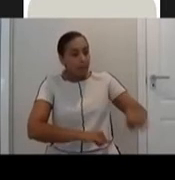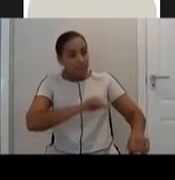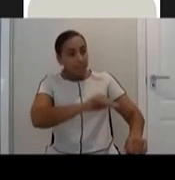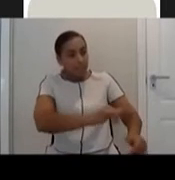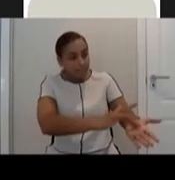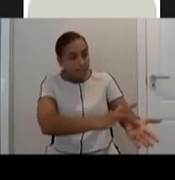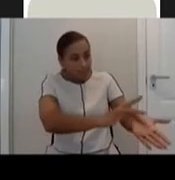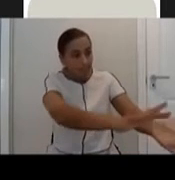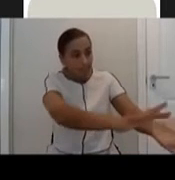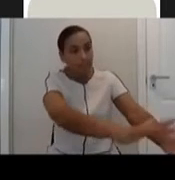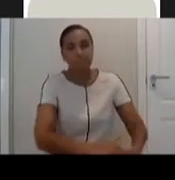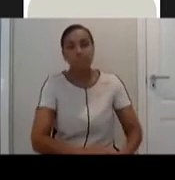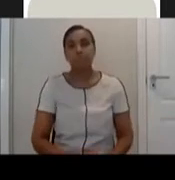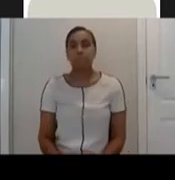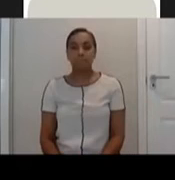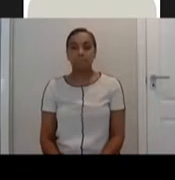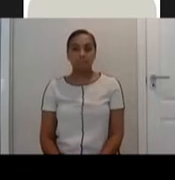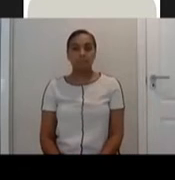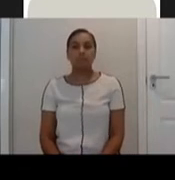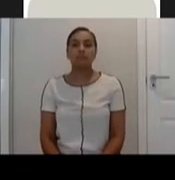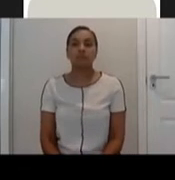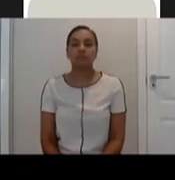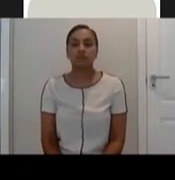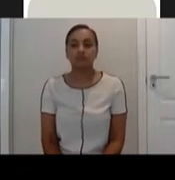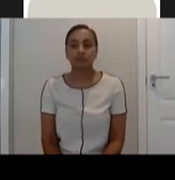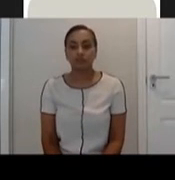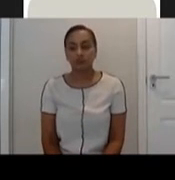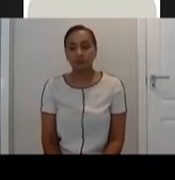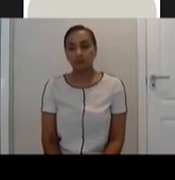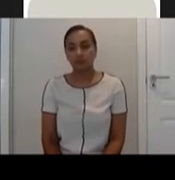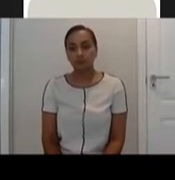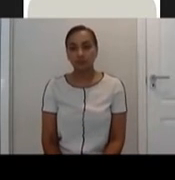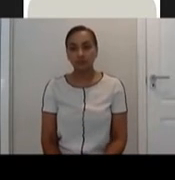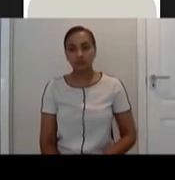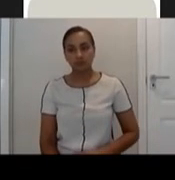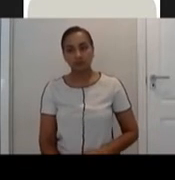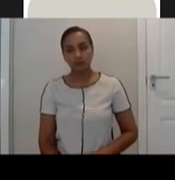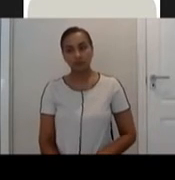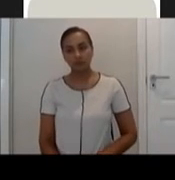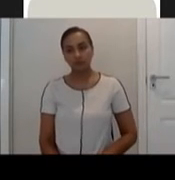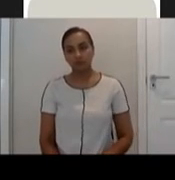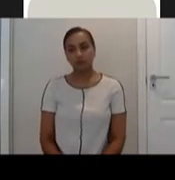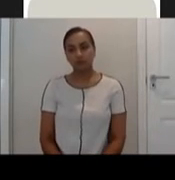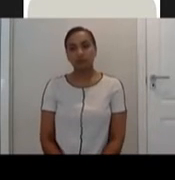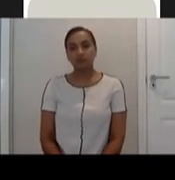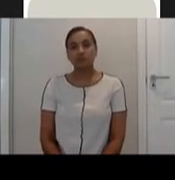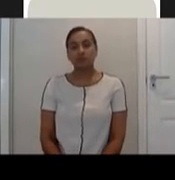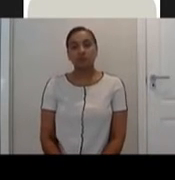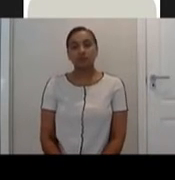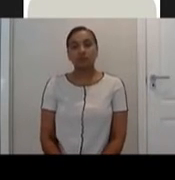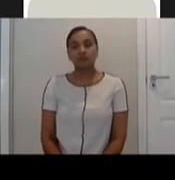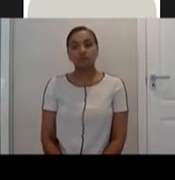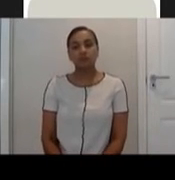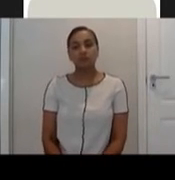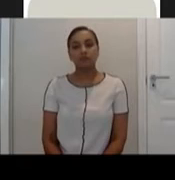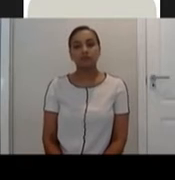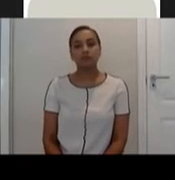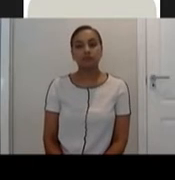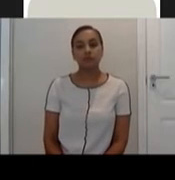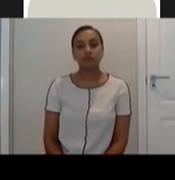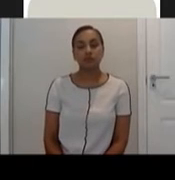way. Okay, brilliant. Okay, let's move on. Next question here. We've touched on it slightly, but it's specific